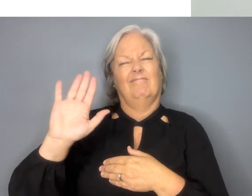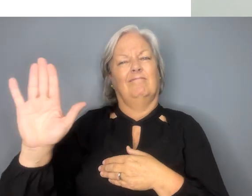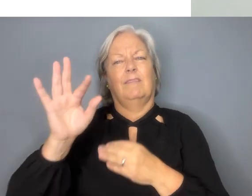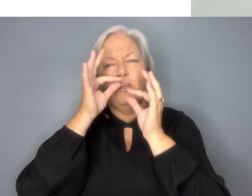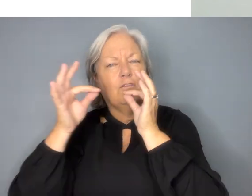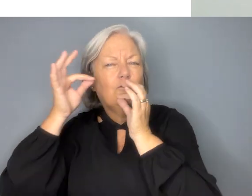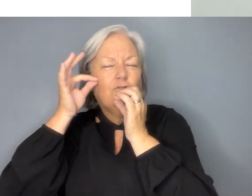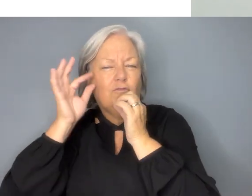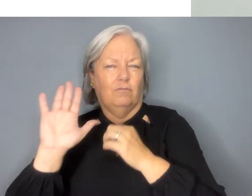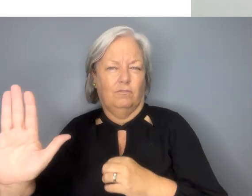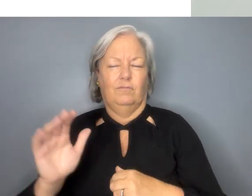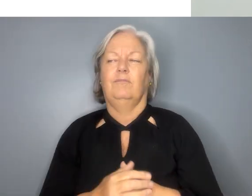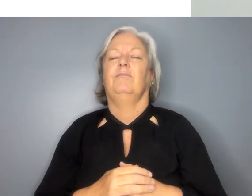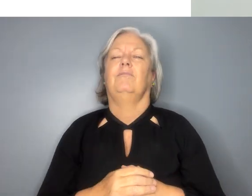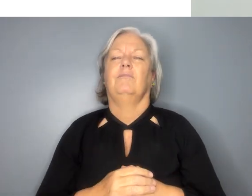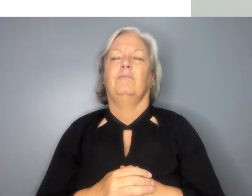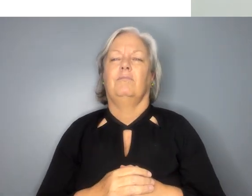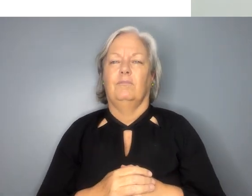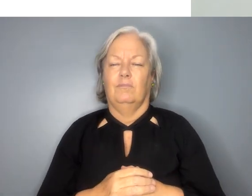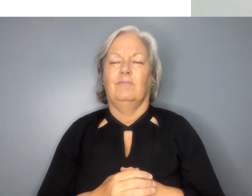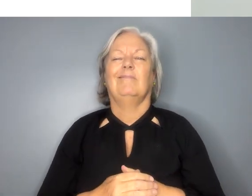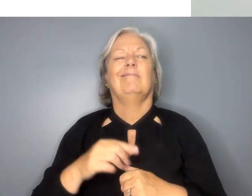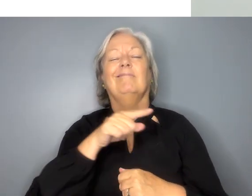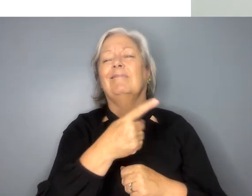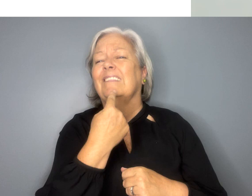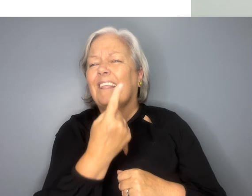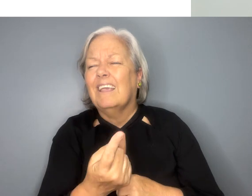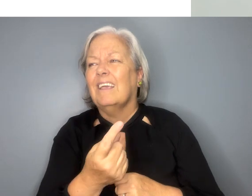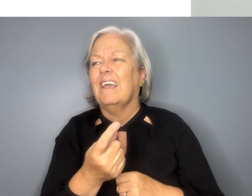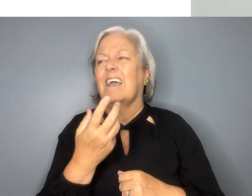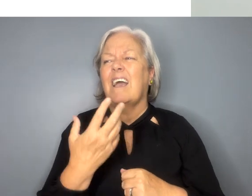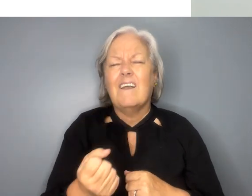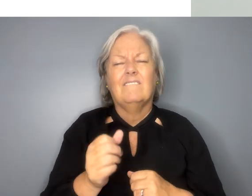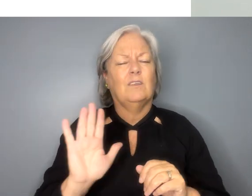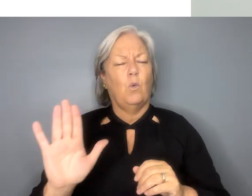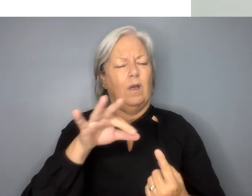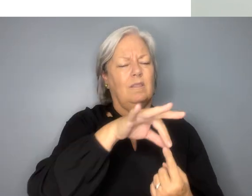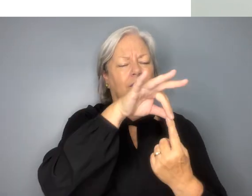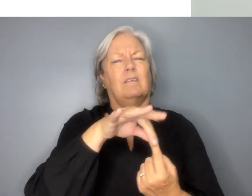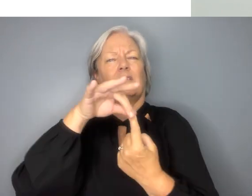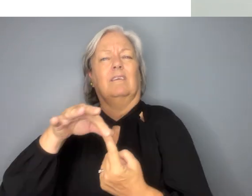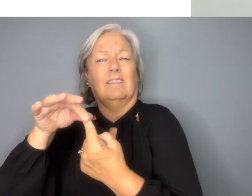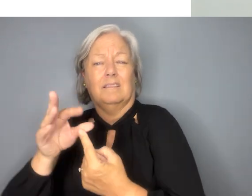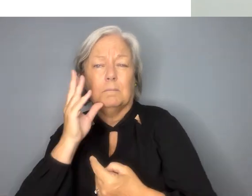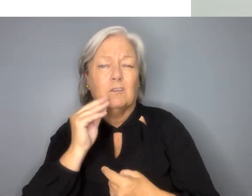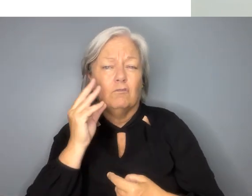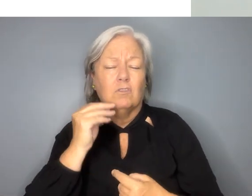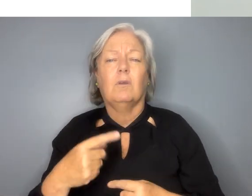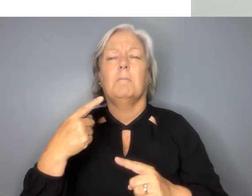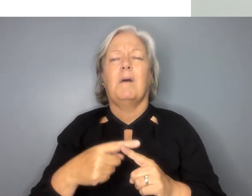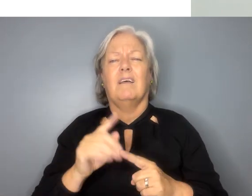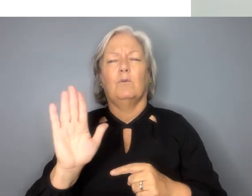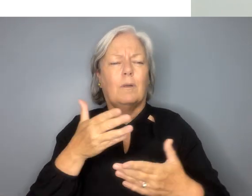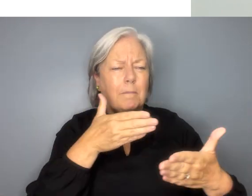Lenape peoples. In the preceding panel discussion, panelists discussed a variety of their own unique experiences and